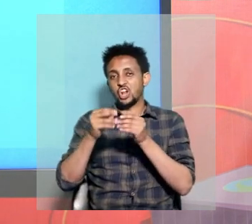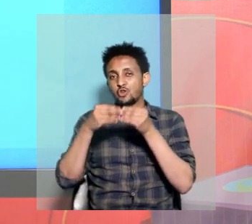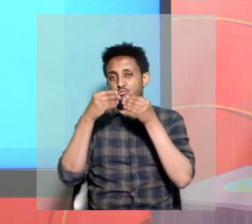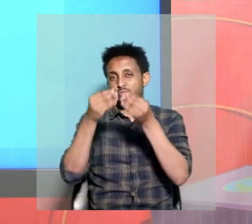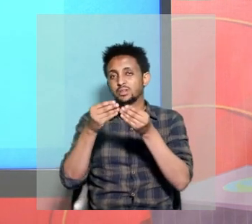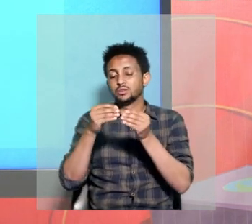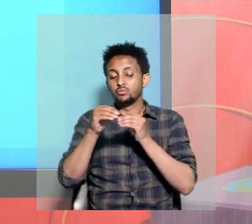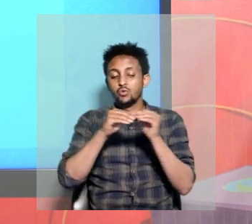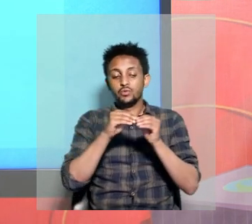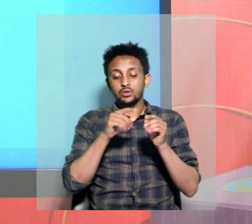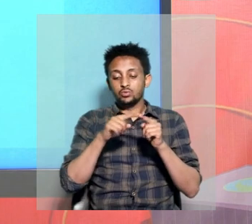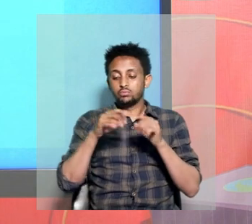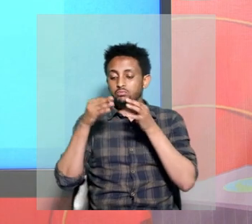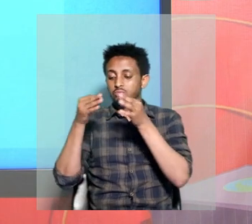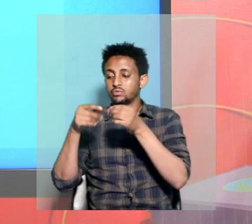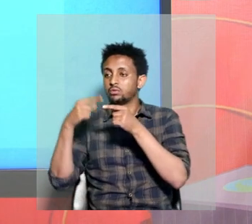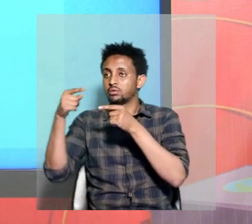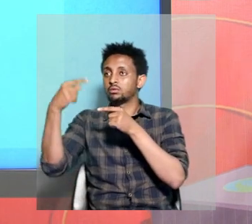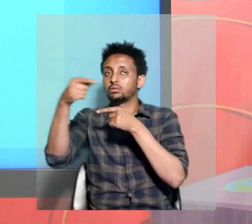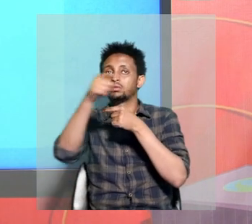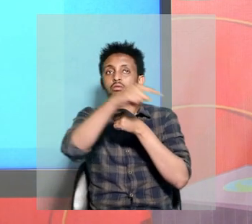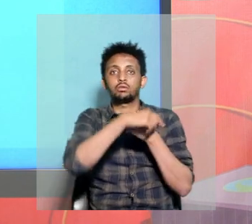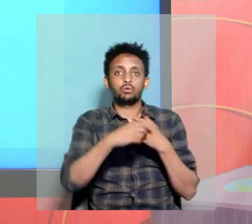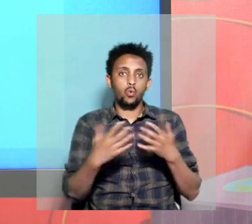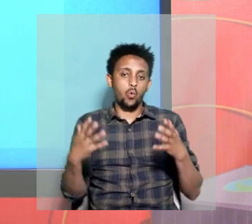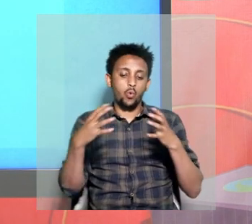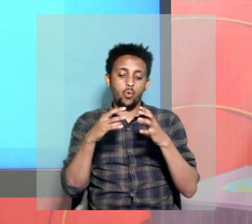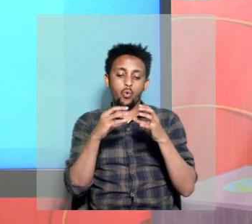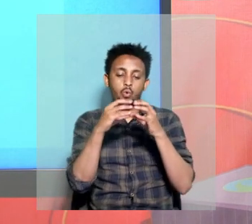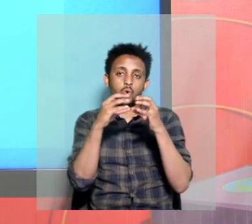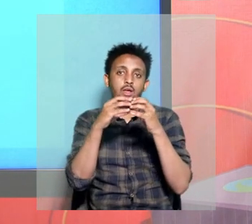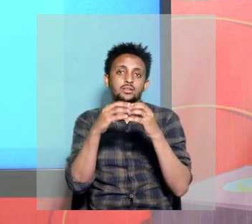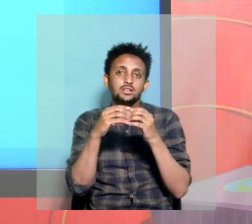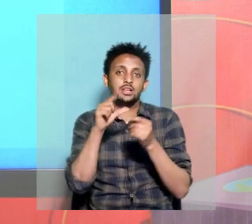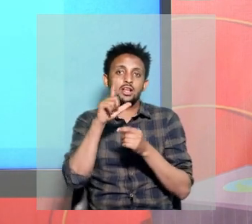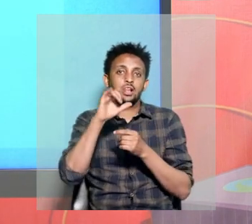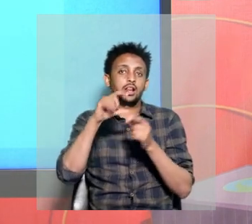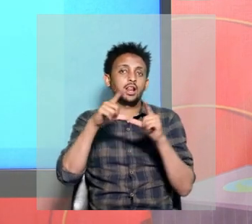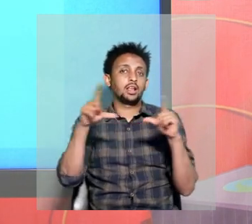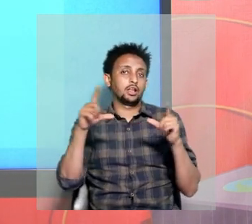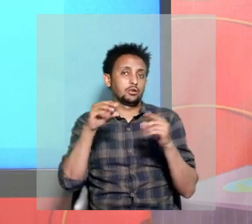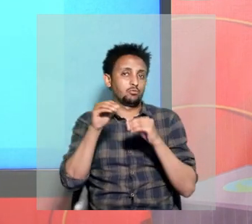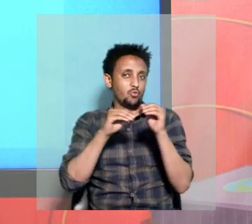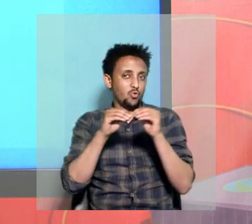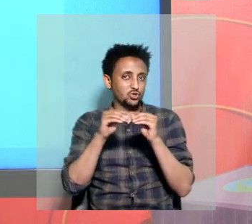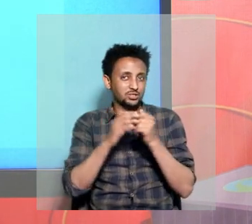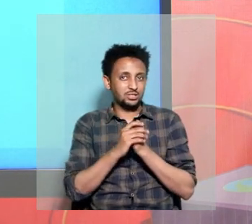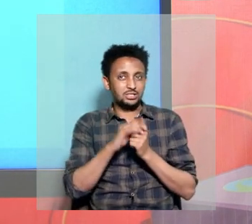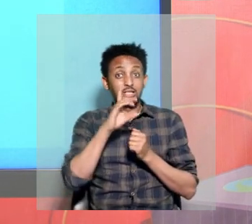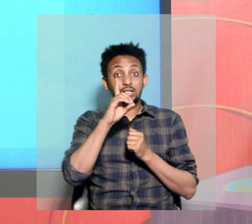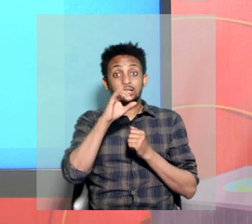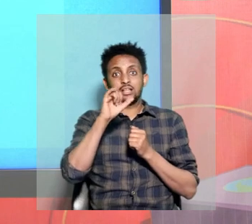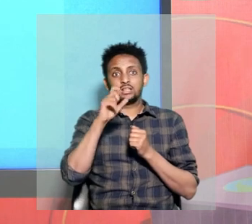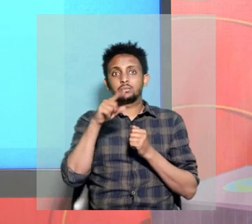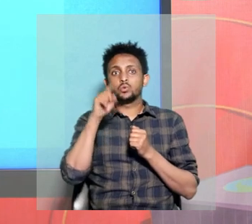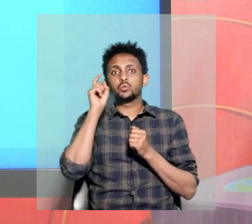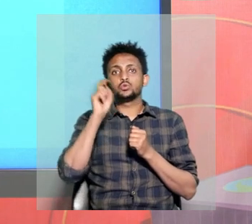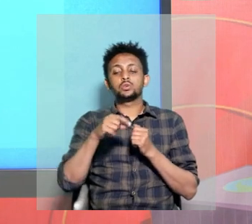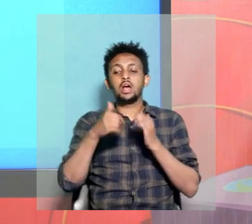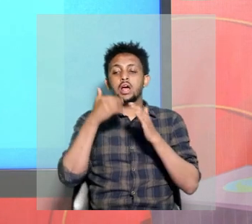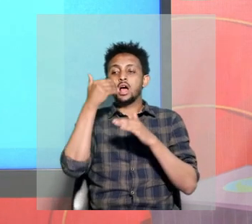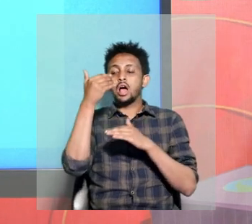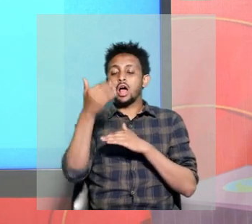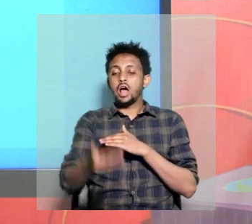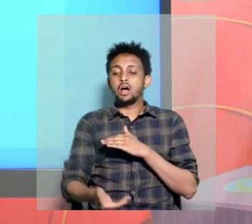The particles are tending to move here and there and colliding with each other with a linear motion. If you take diatomic molecules, actually,